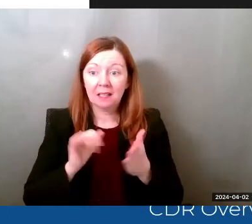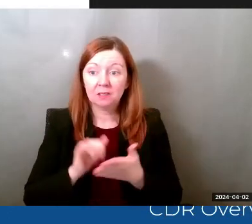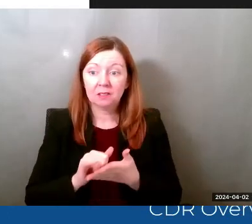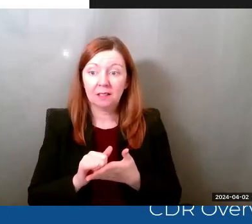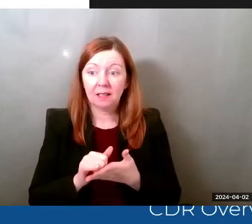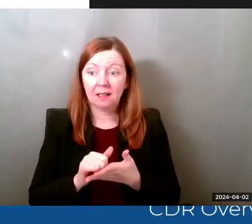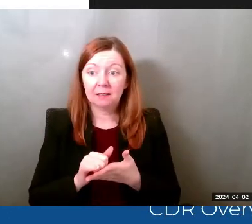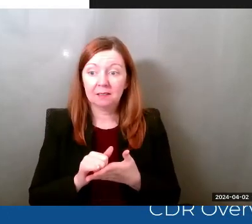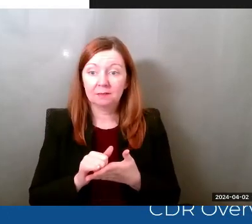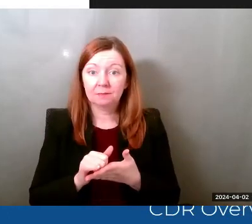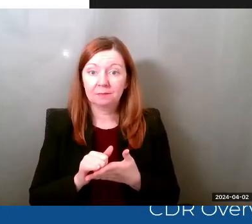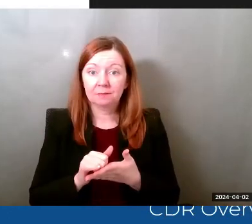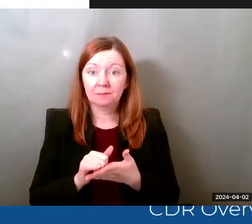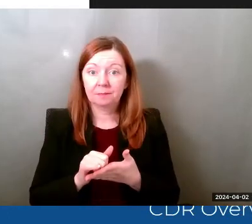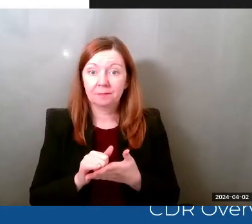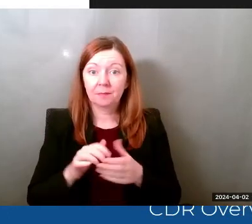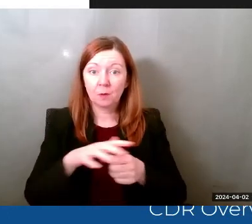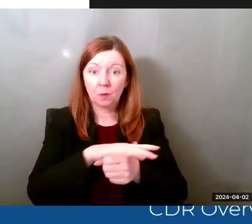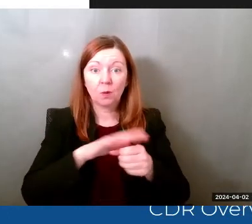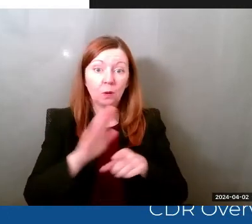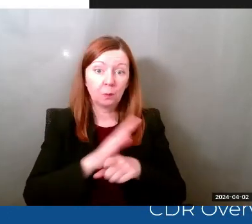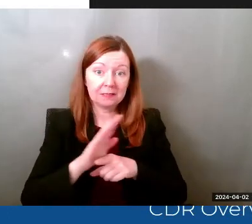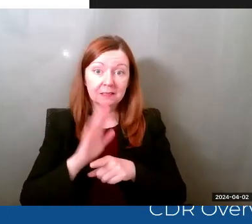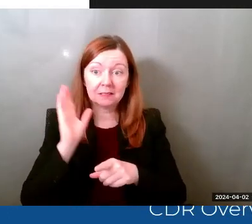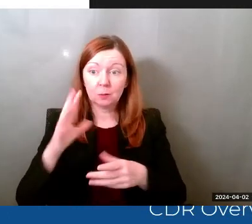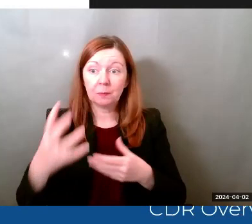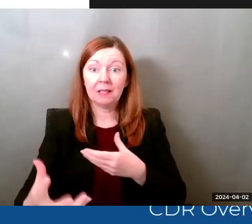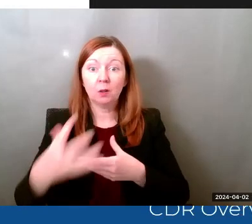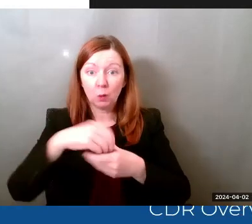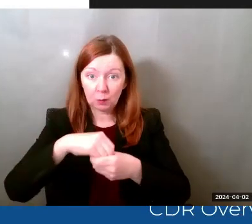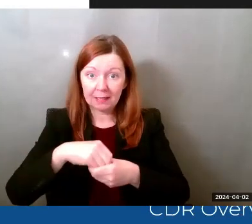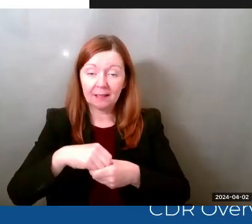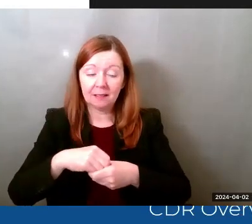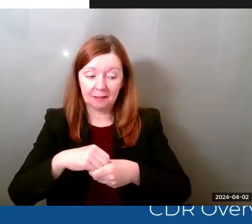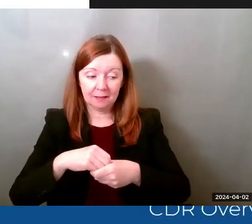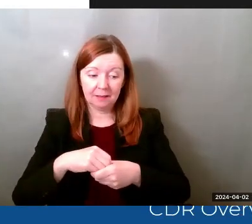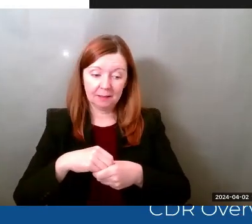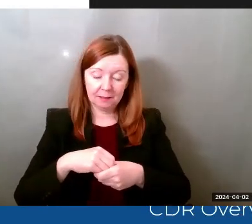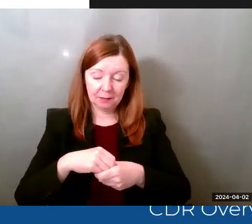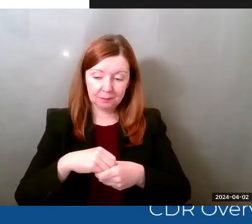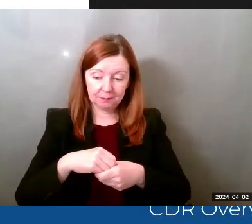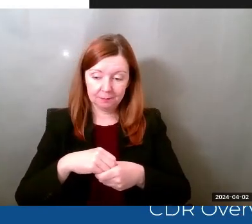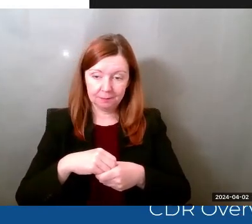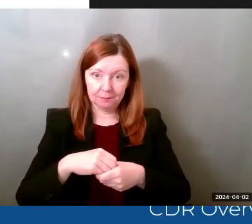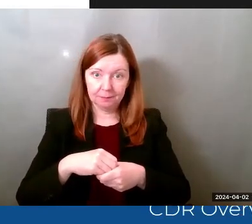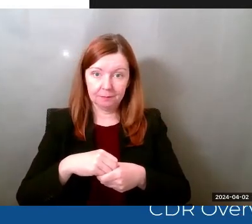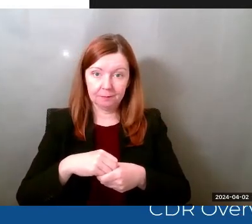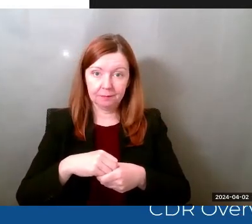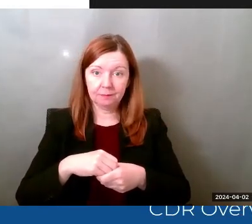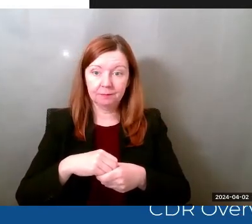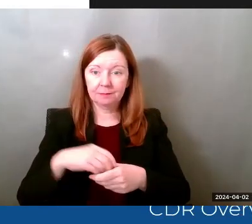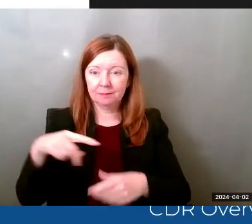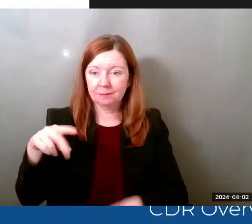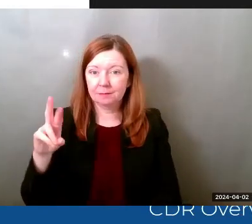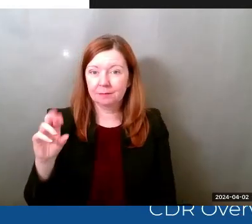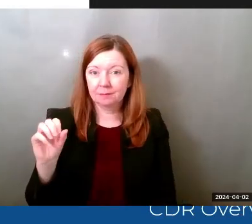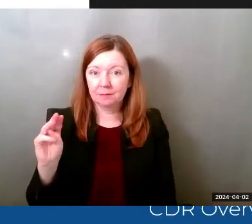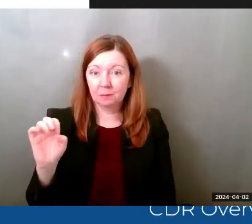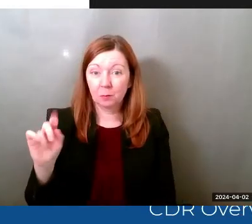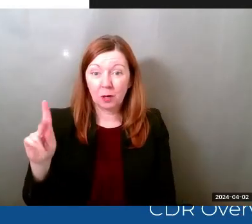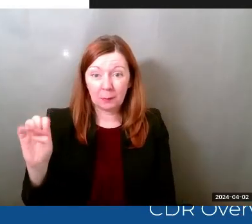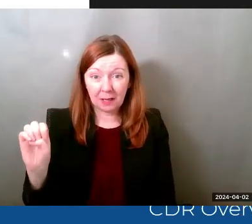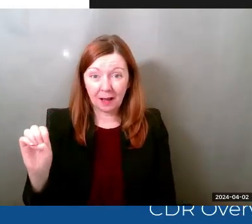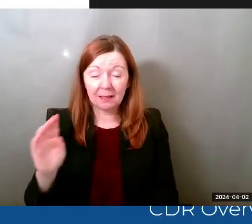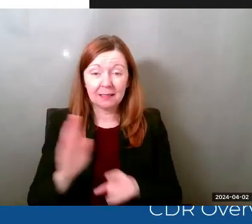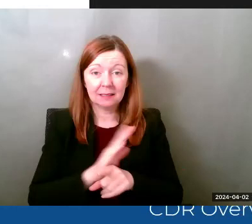that local businesses were going to be included in the, I guess the promenade is the word, in the